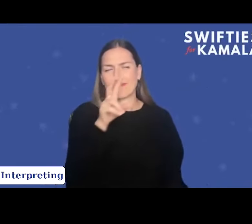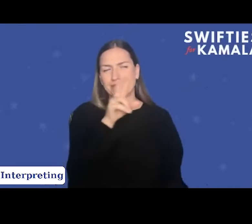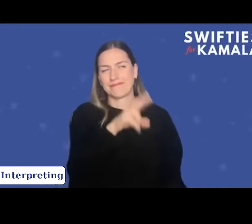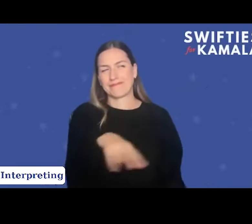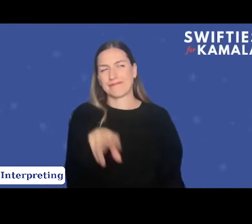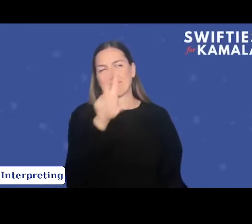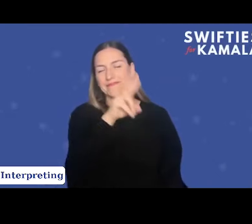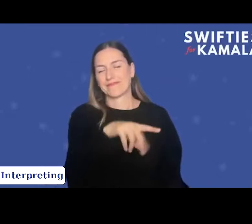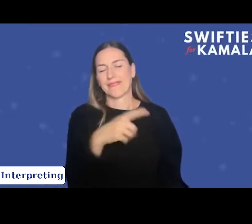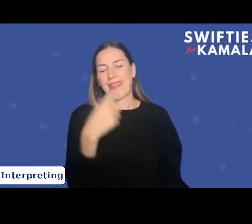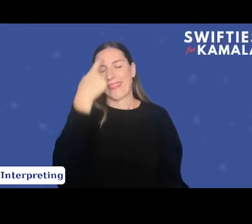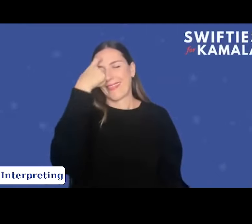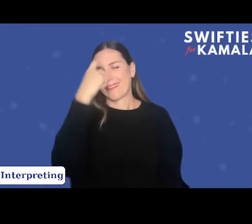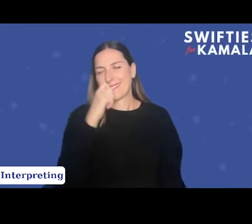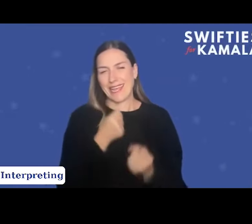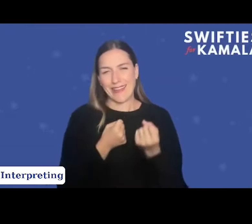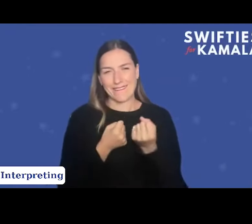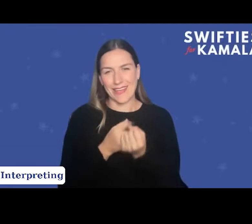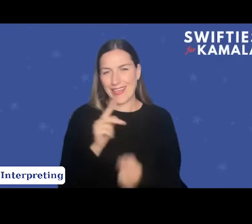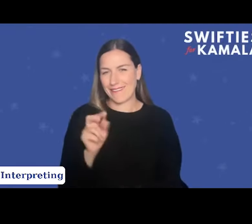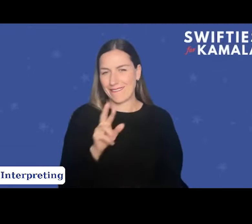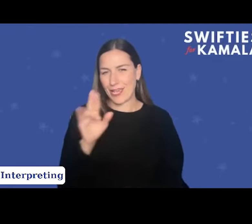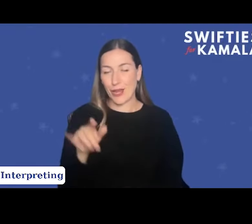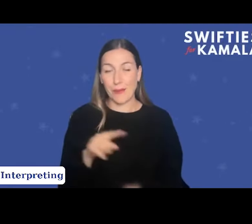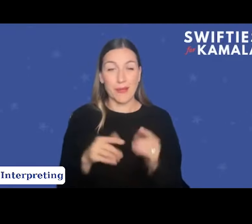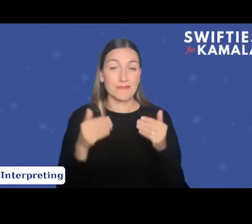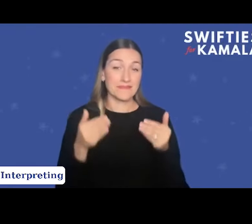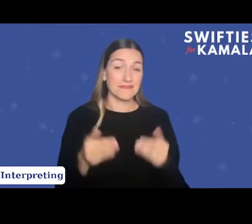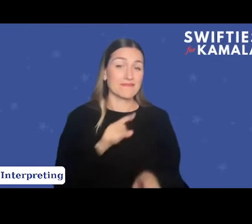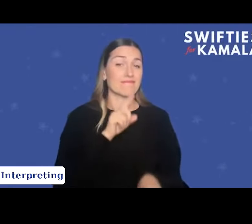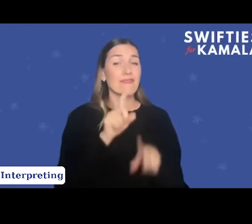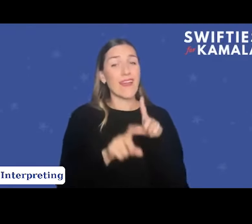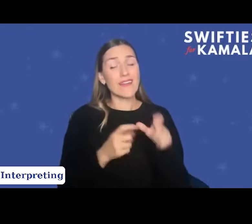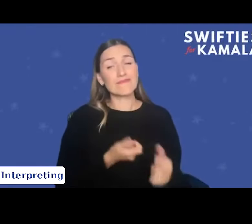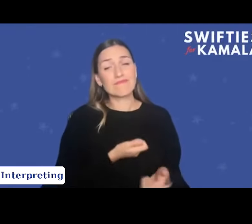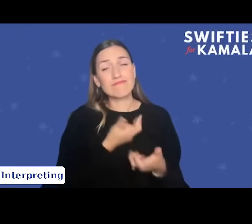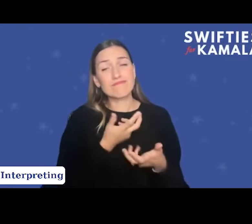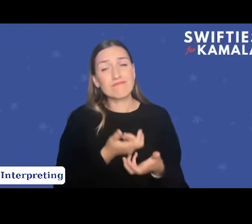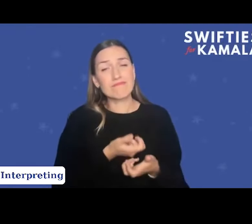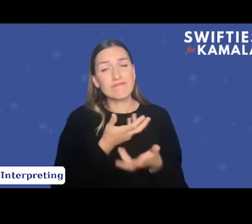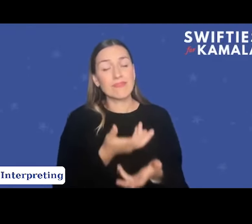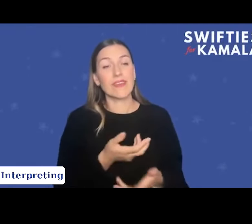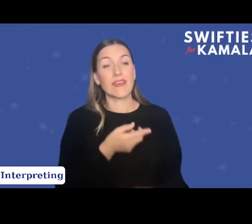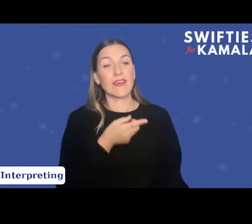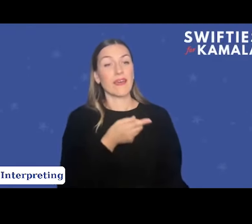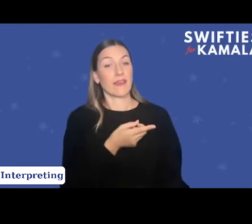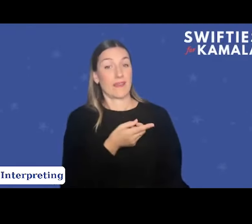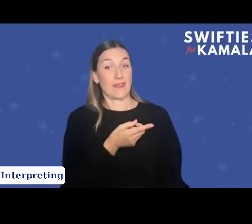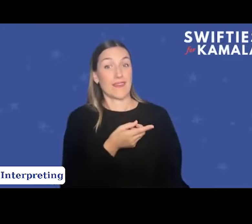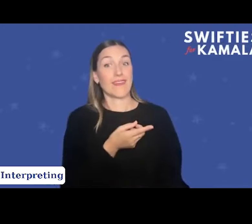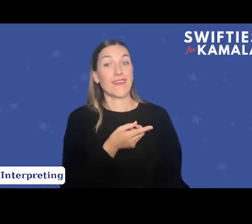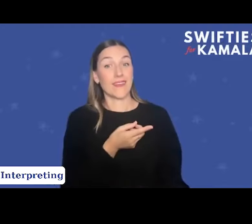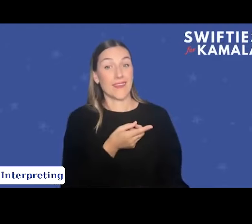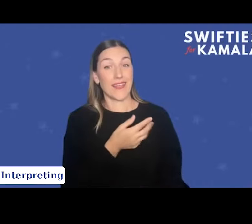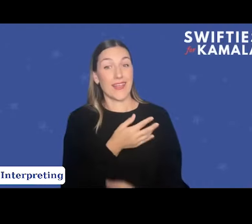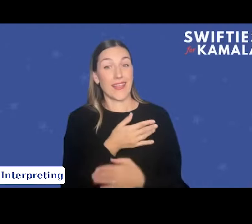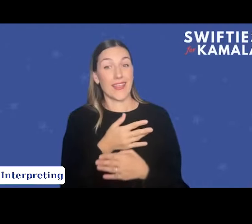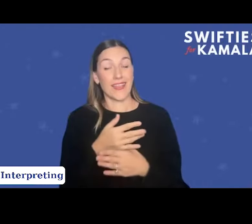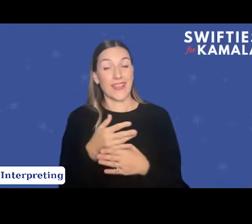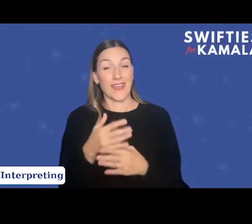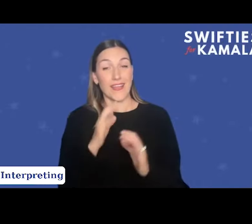a Kerry guy, but, you know, I asked the questions and spoke from the heart. And by the end of that